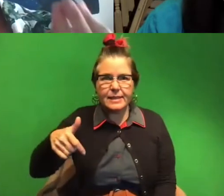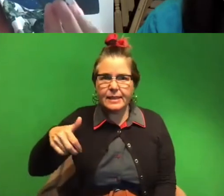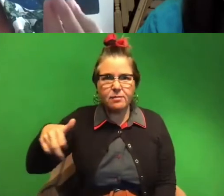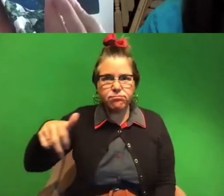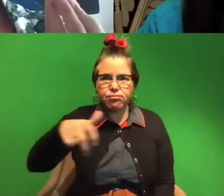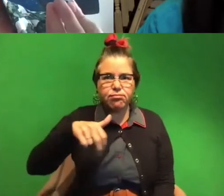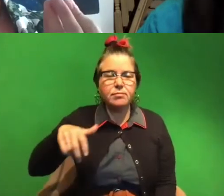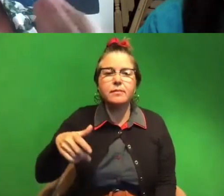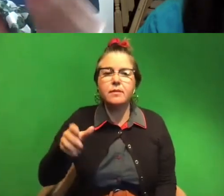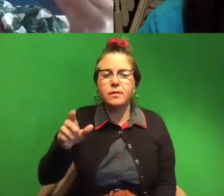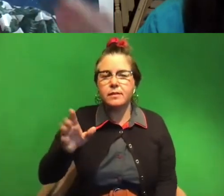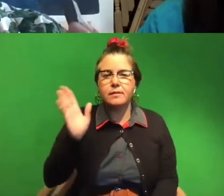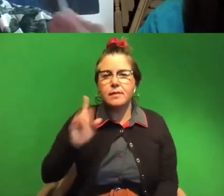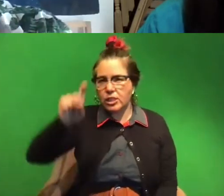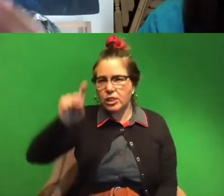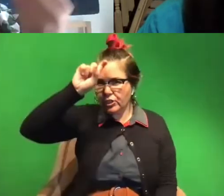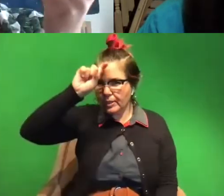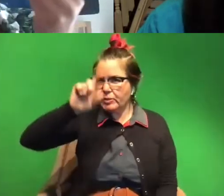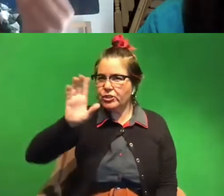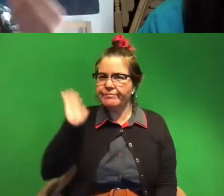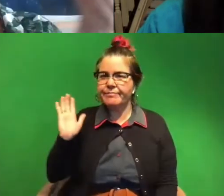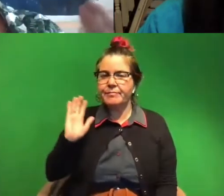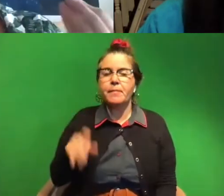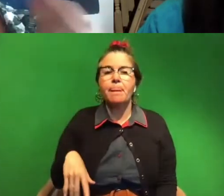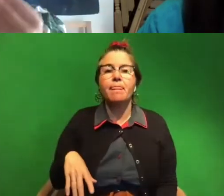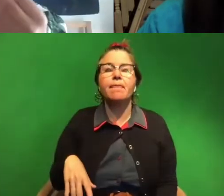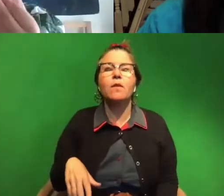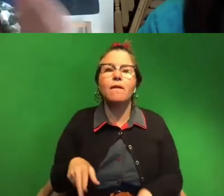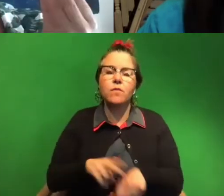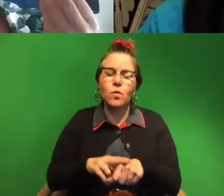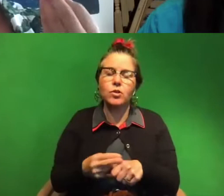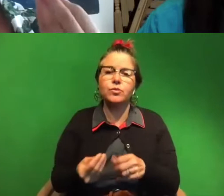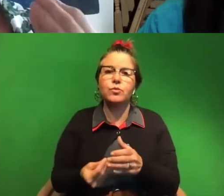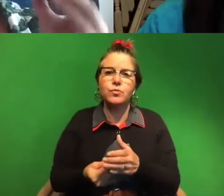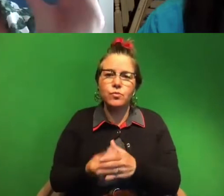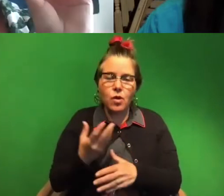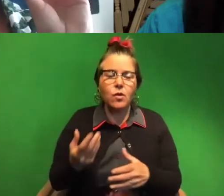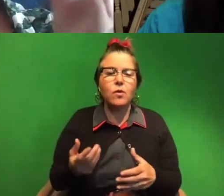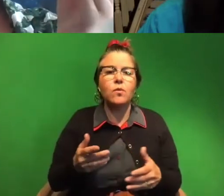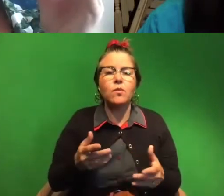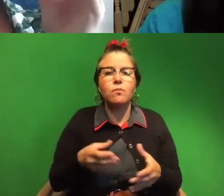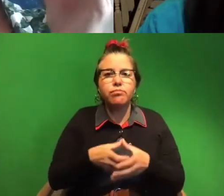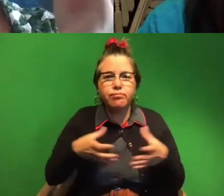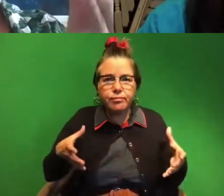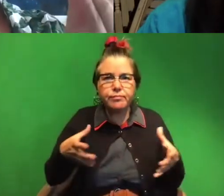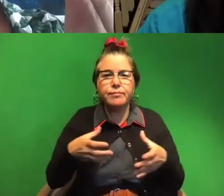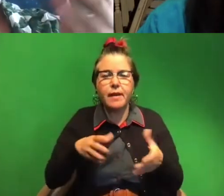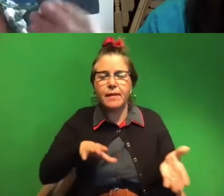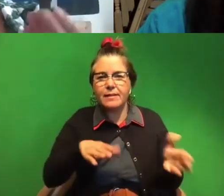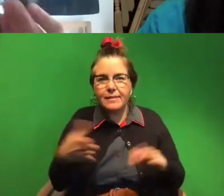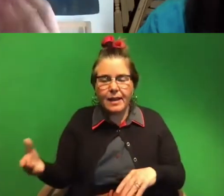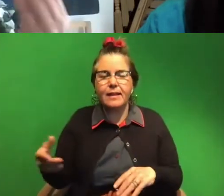time of the Egyptians. And of course, as they grow, and of course, as they die, they leave bits and pieces